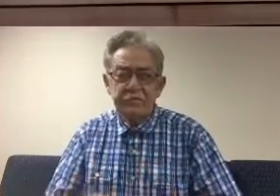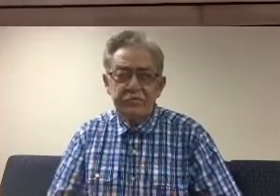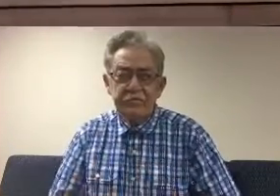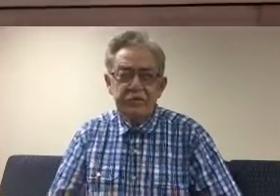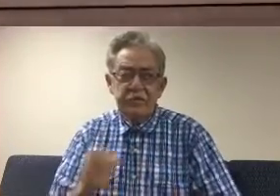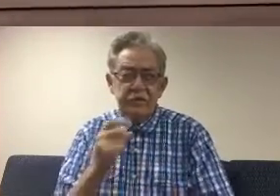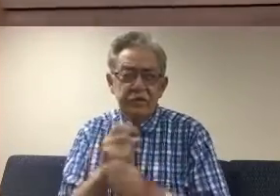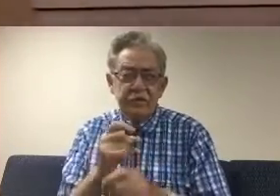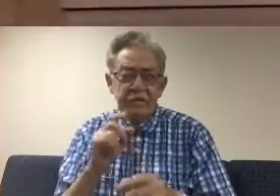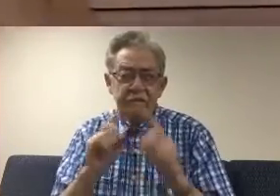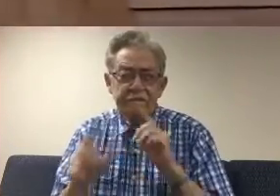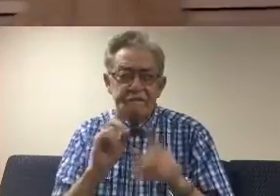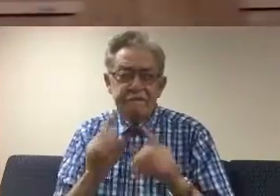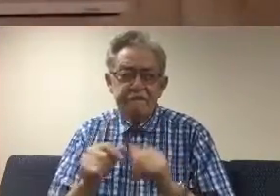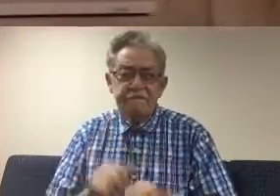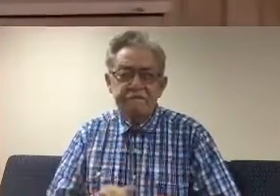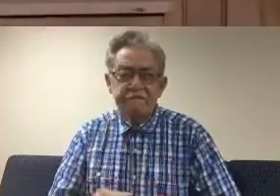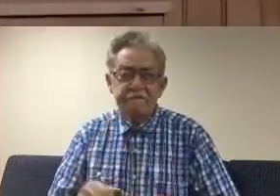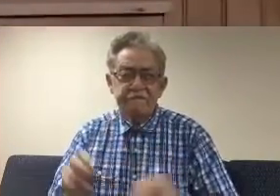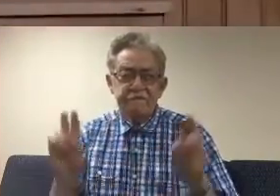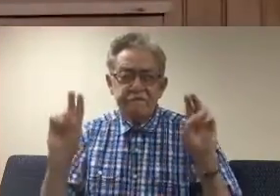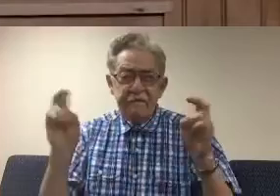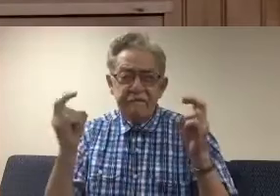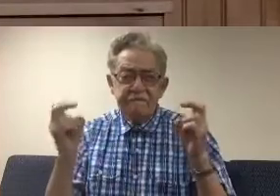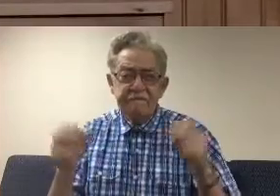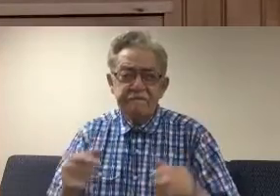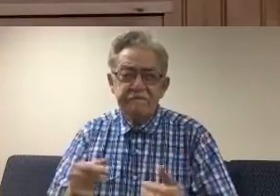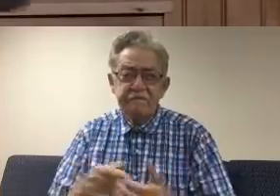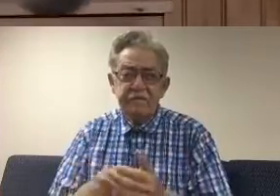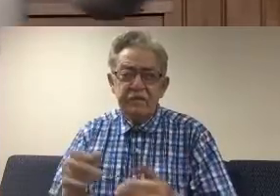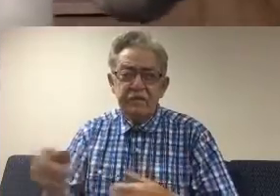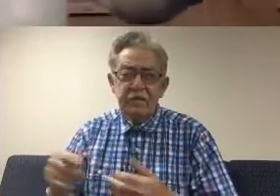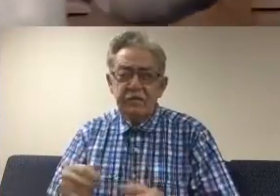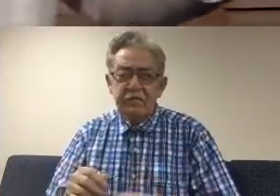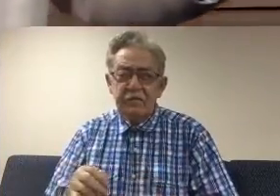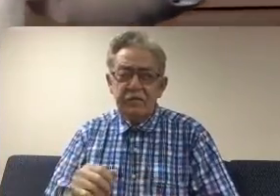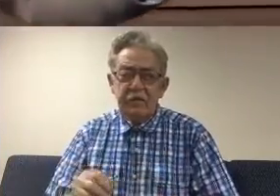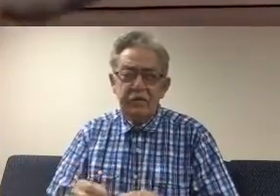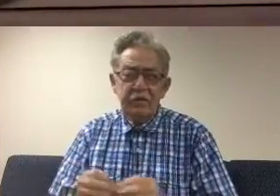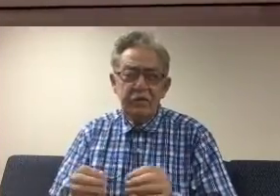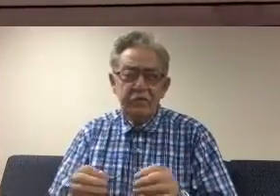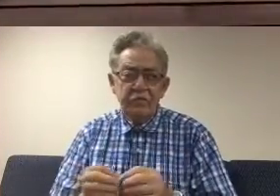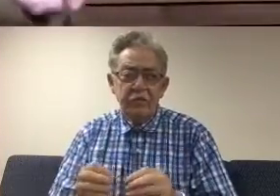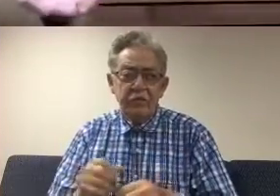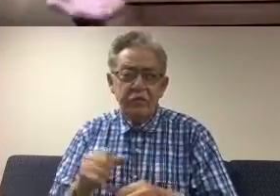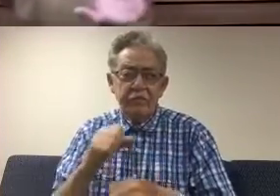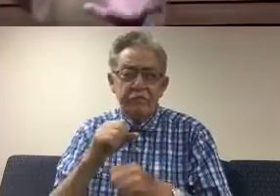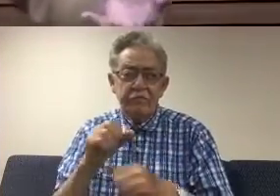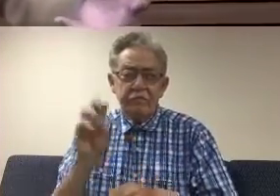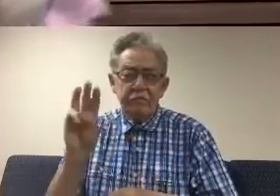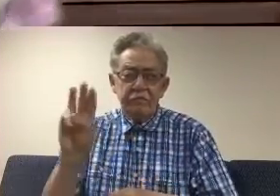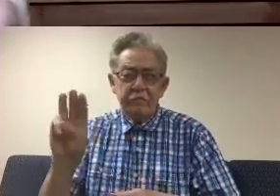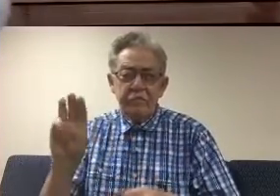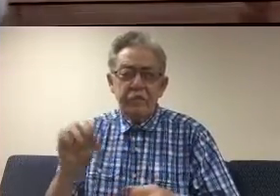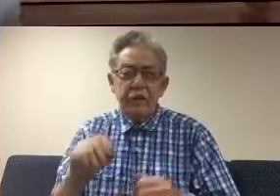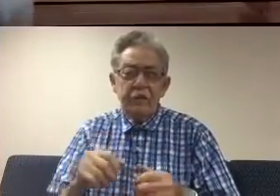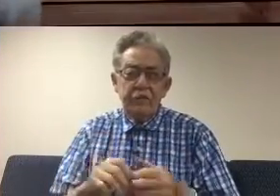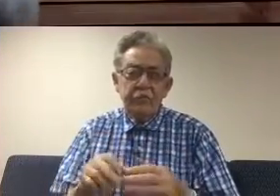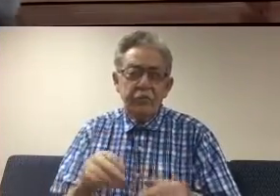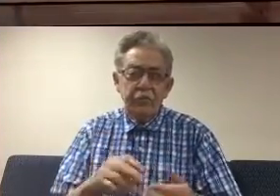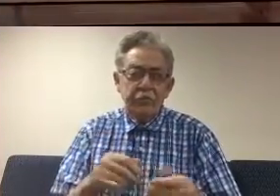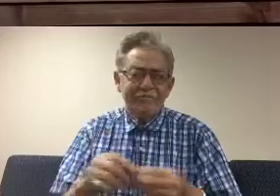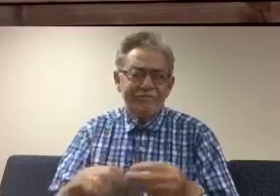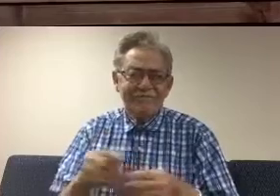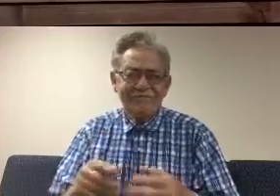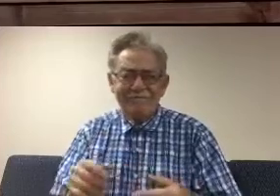hard to even talk about the subject, because this guy, who's more than 40 years old, as it turns out, who has been a beggar all his life,